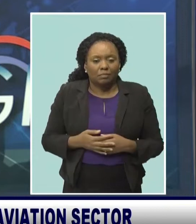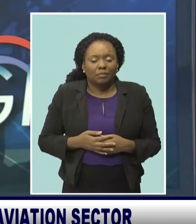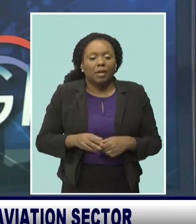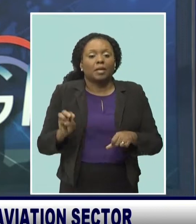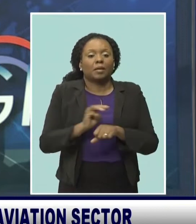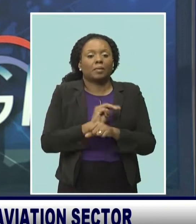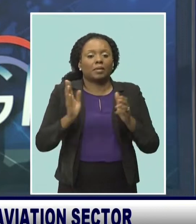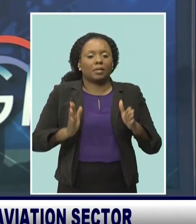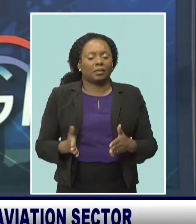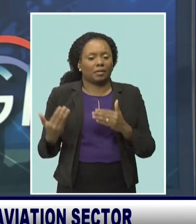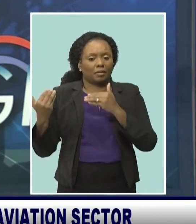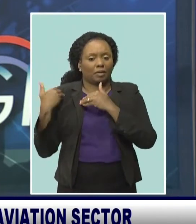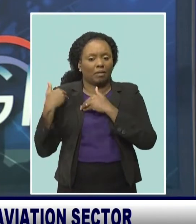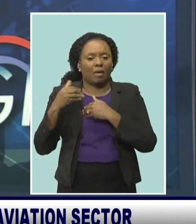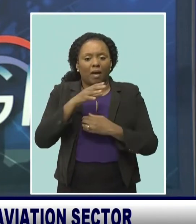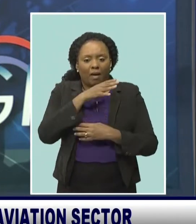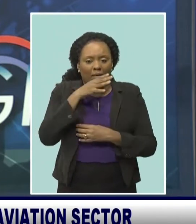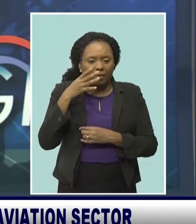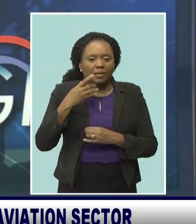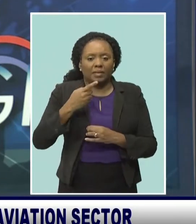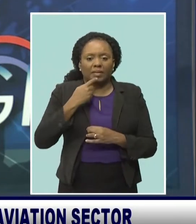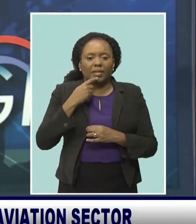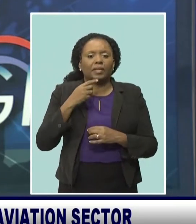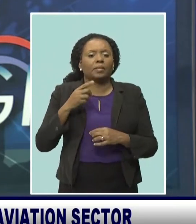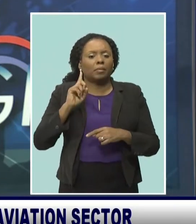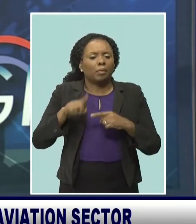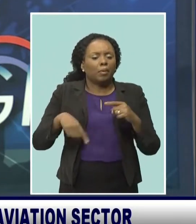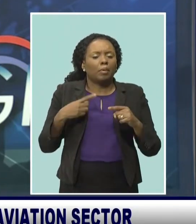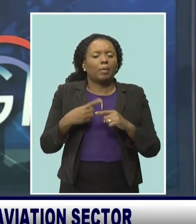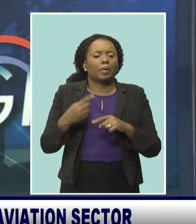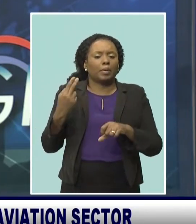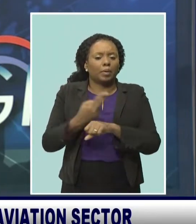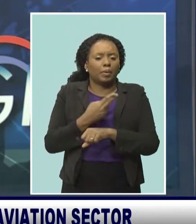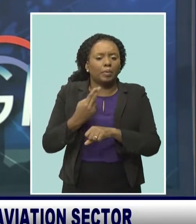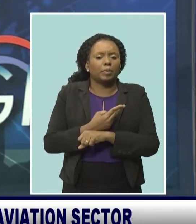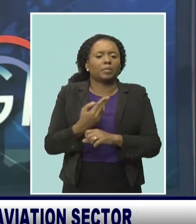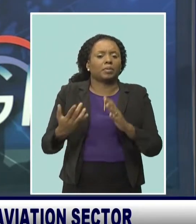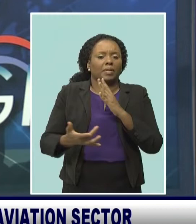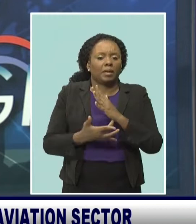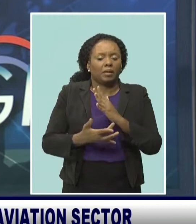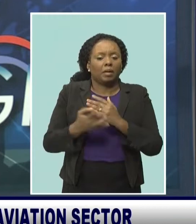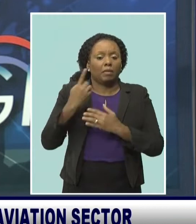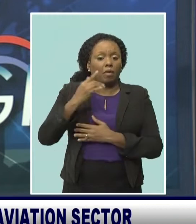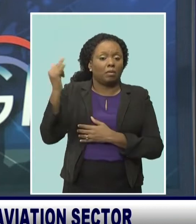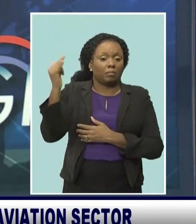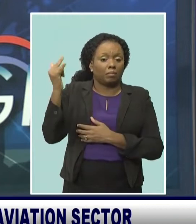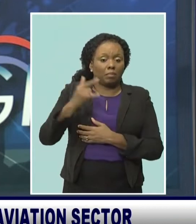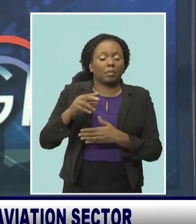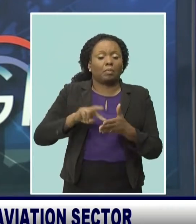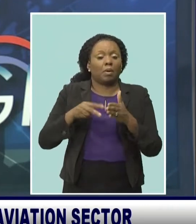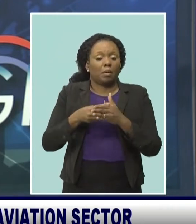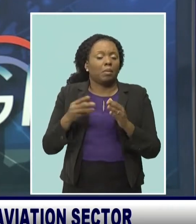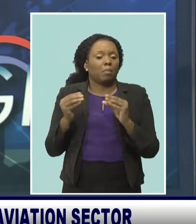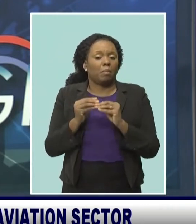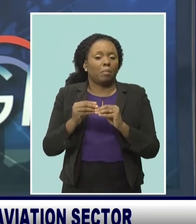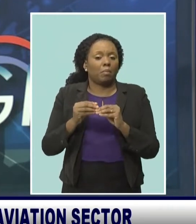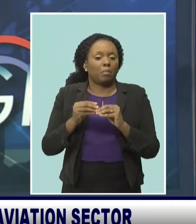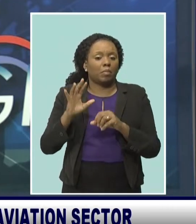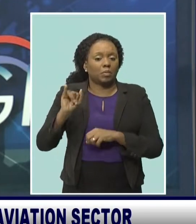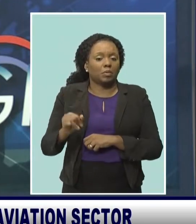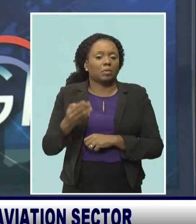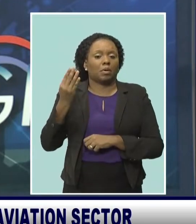Agriculture, Indar Ware, believes the increasing use of technology in air transport could result in the creation of jobs for more